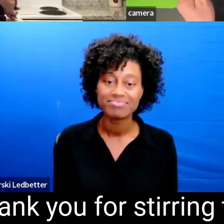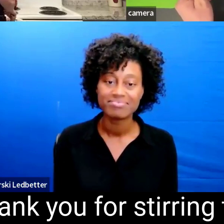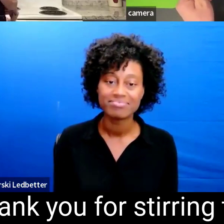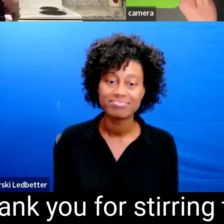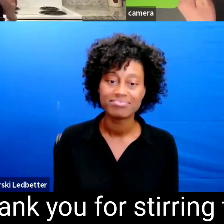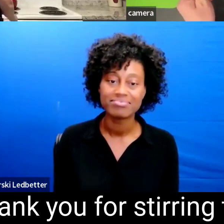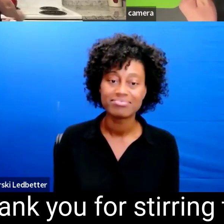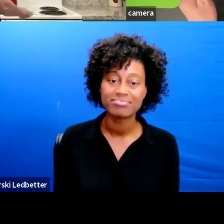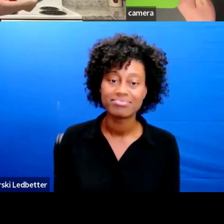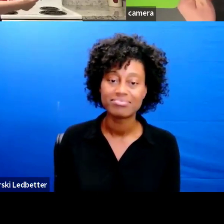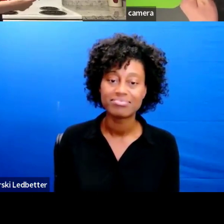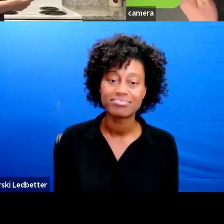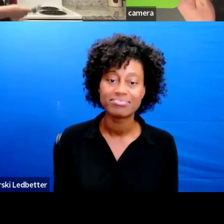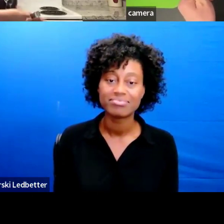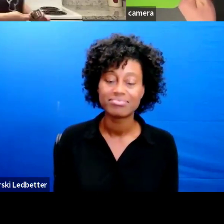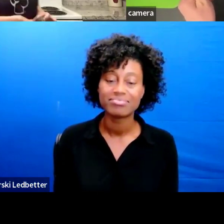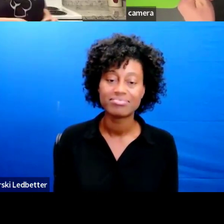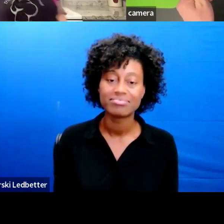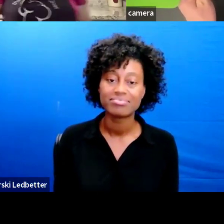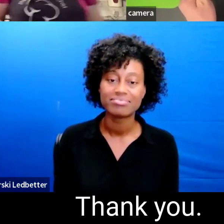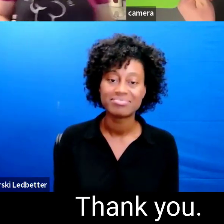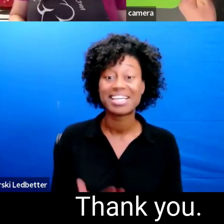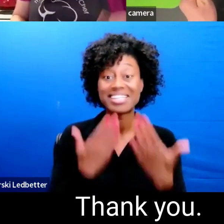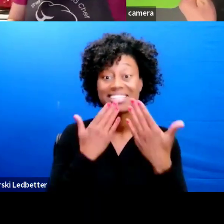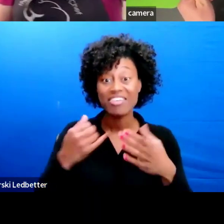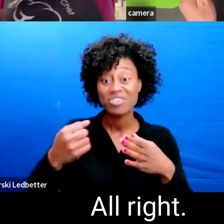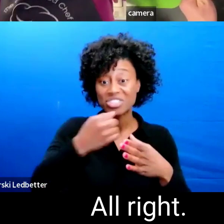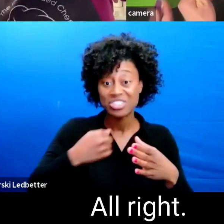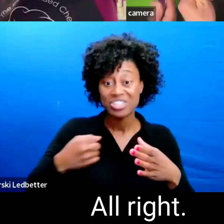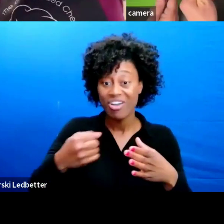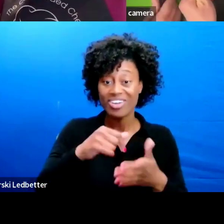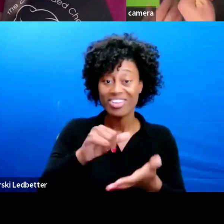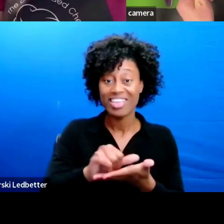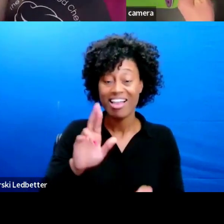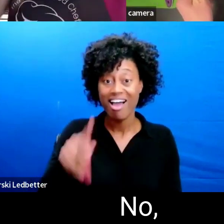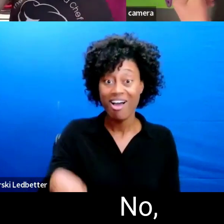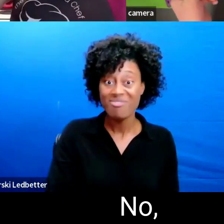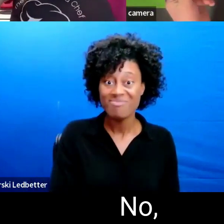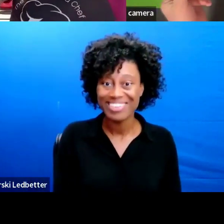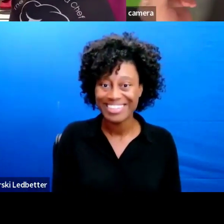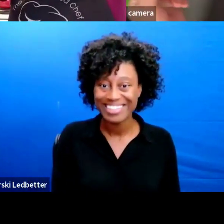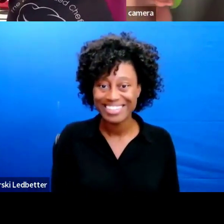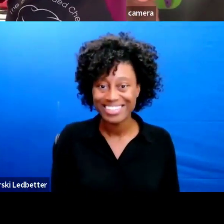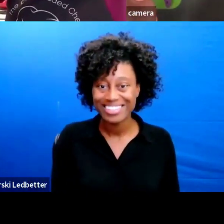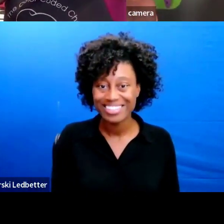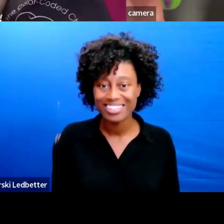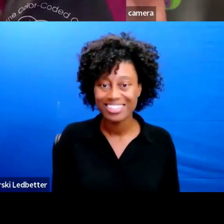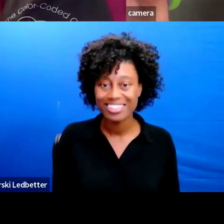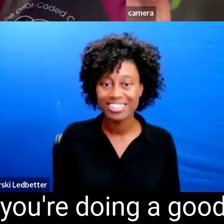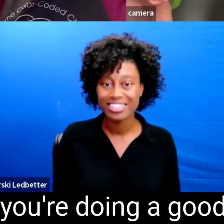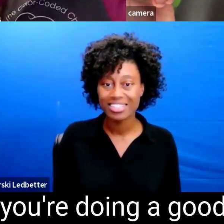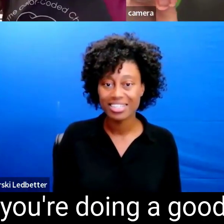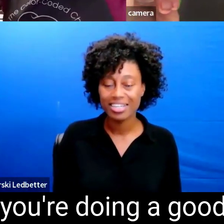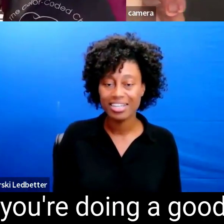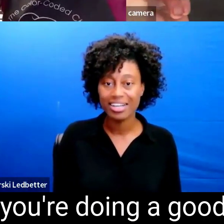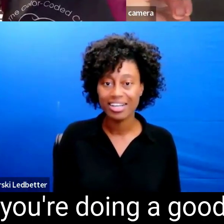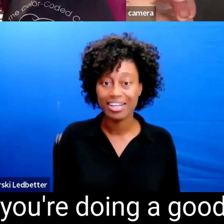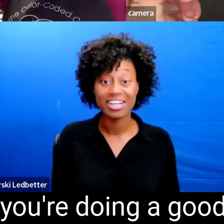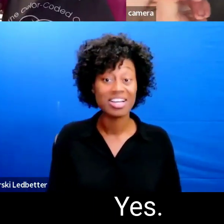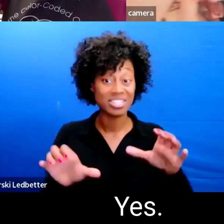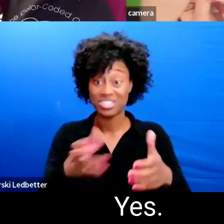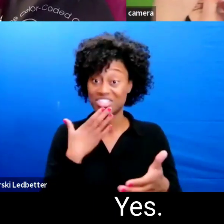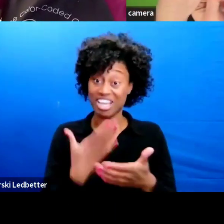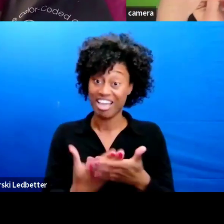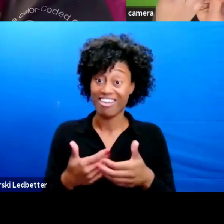Thank you for stirring that up. Thank you. All right. Now, you're doing a good